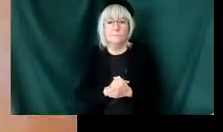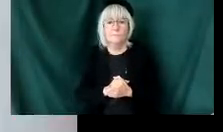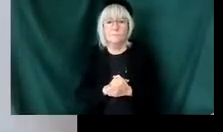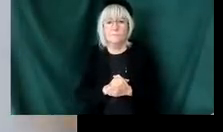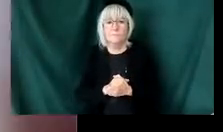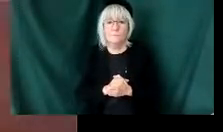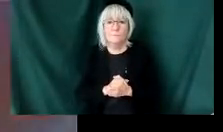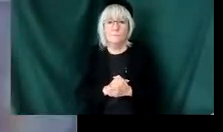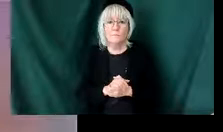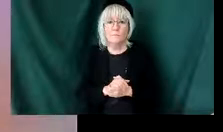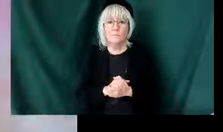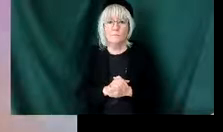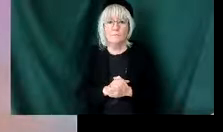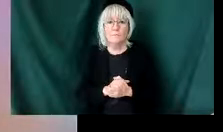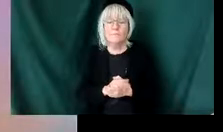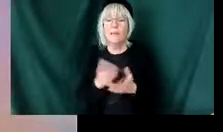me get that in focus.